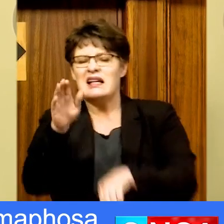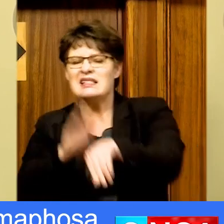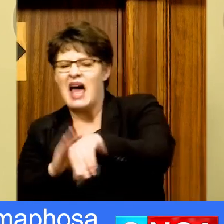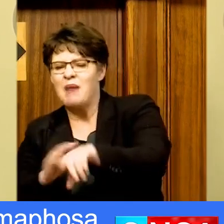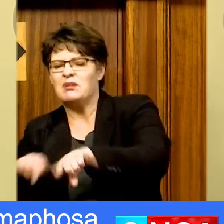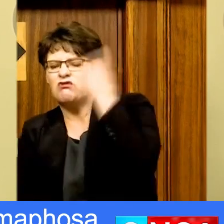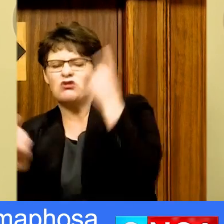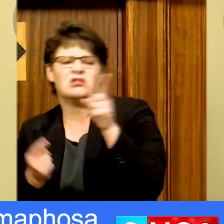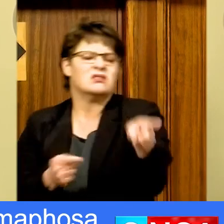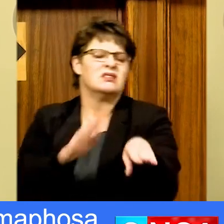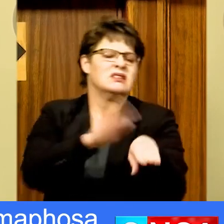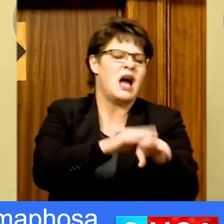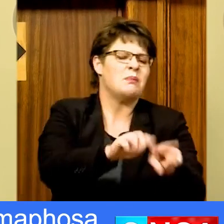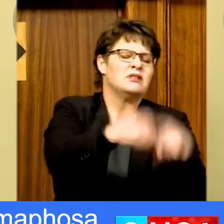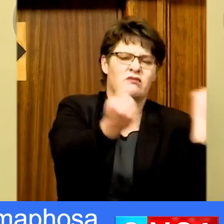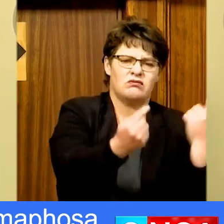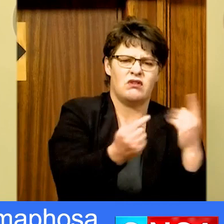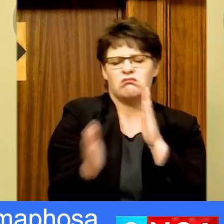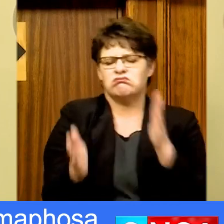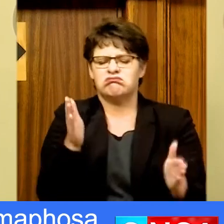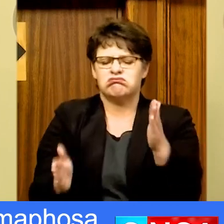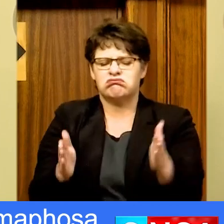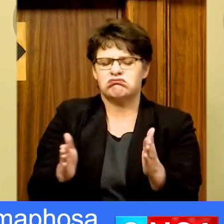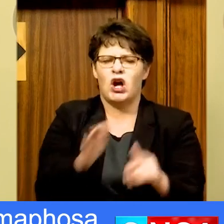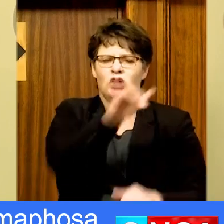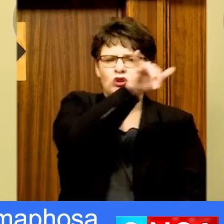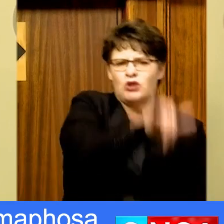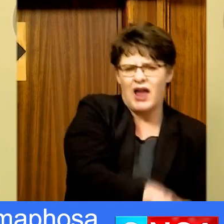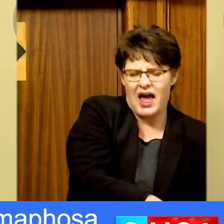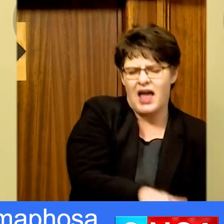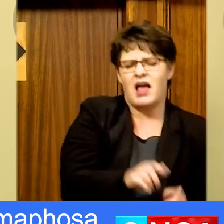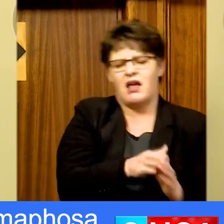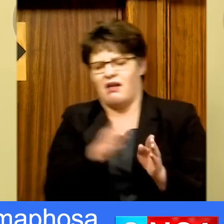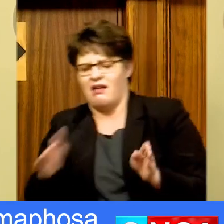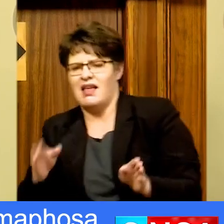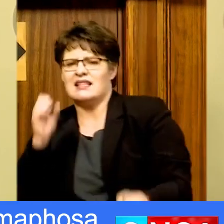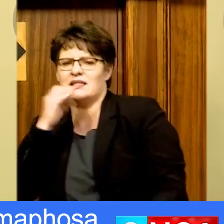times between the end of July and late September.